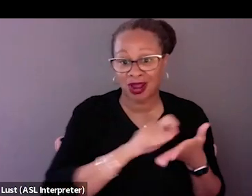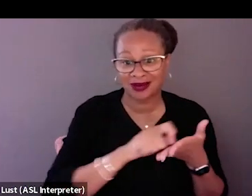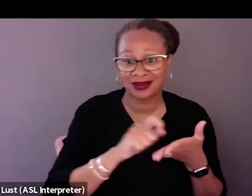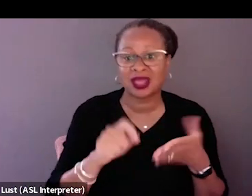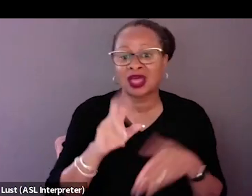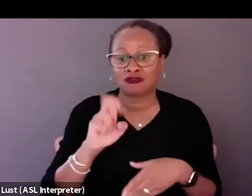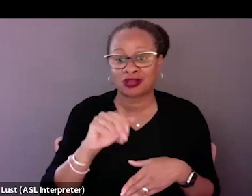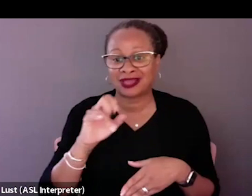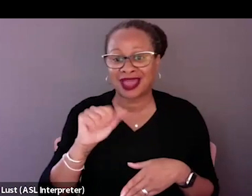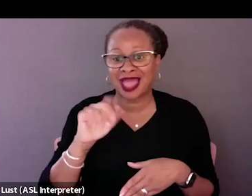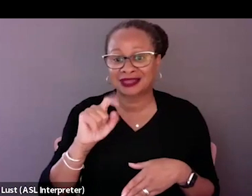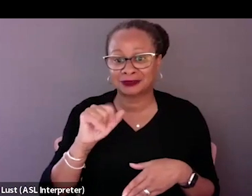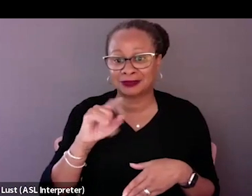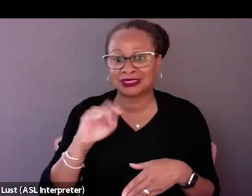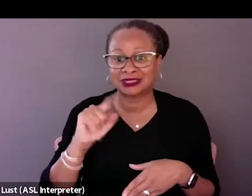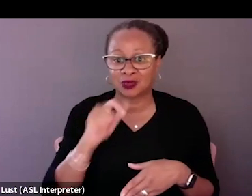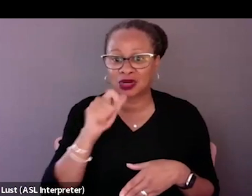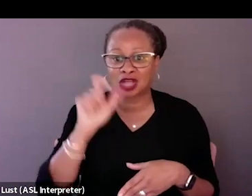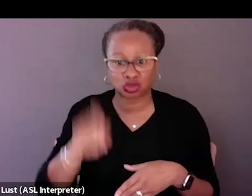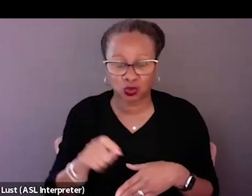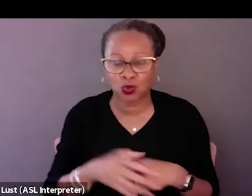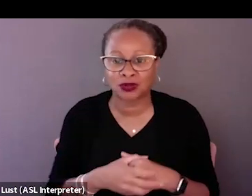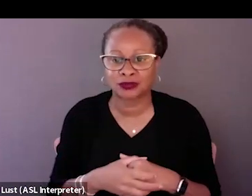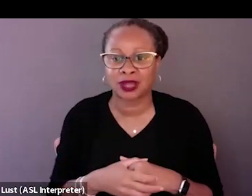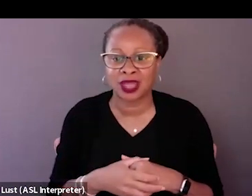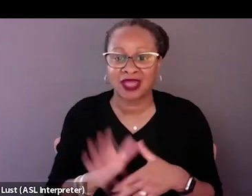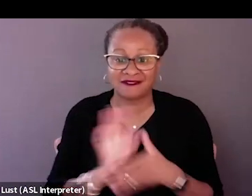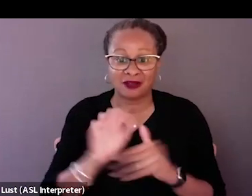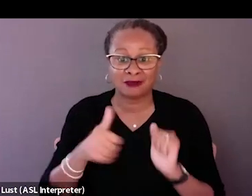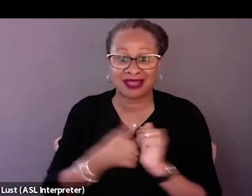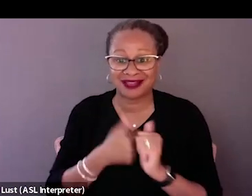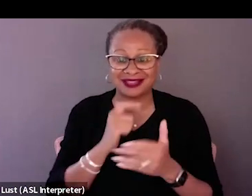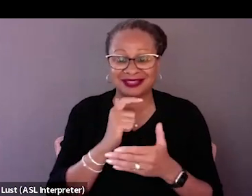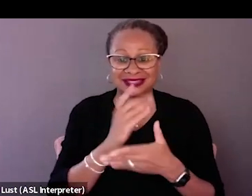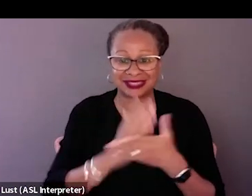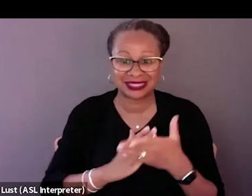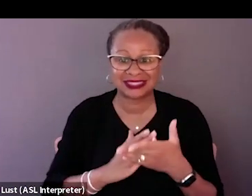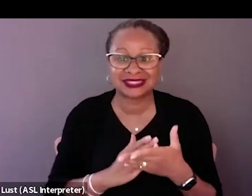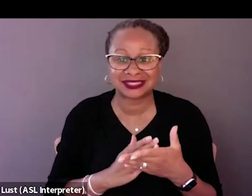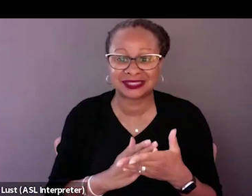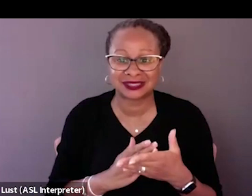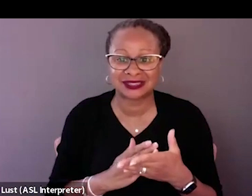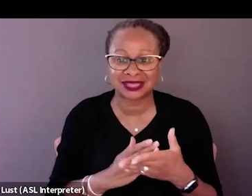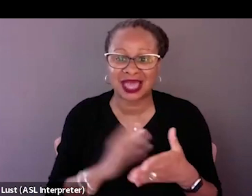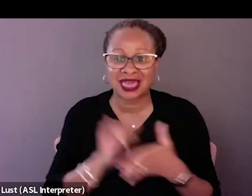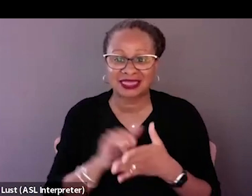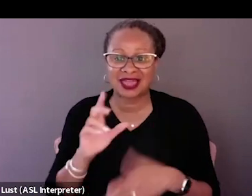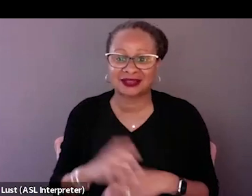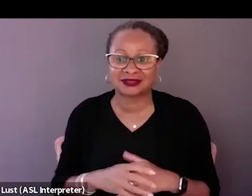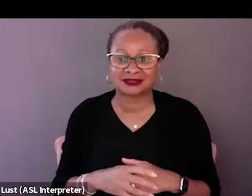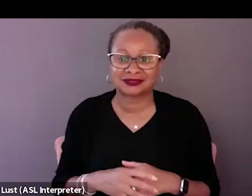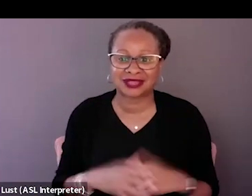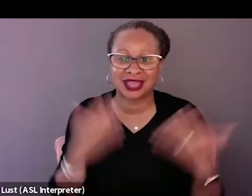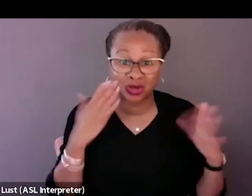weren't actually sure that we were gonna film behind the scenes, and that documenting, well, Sarah, I don't know